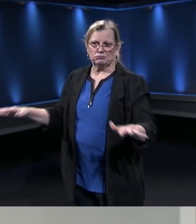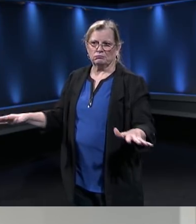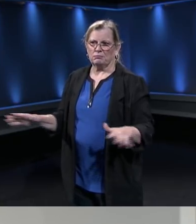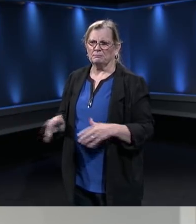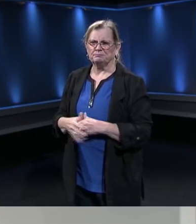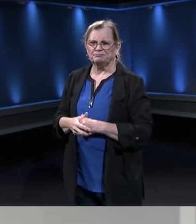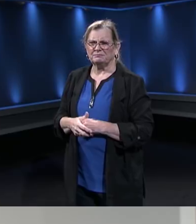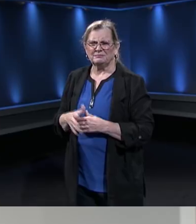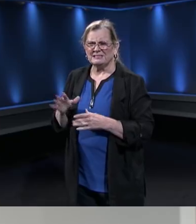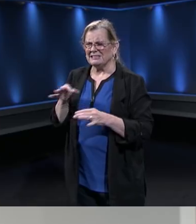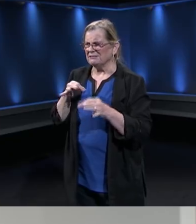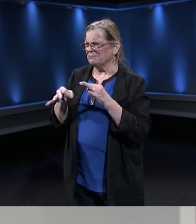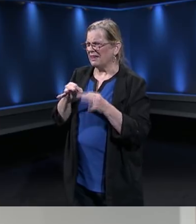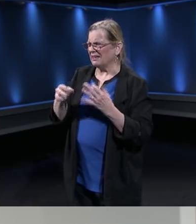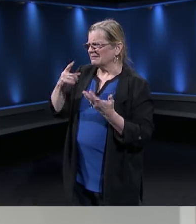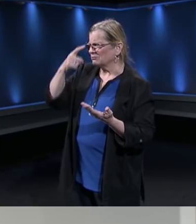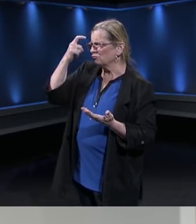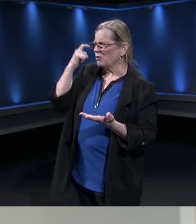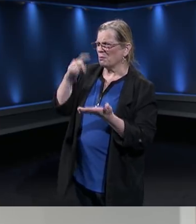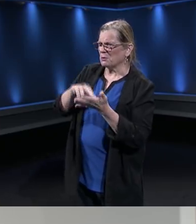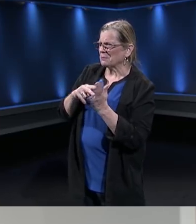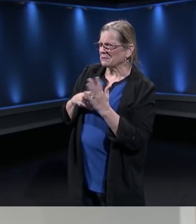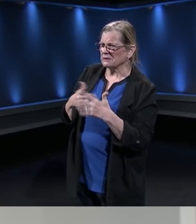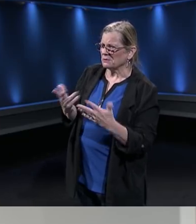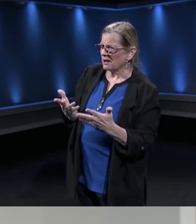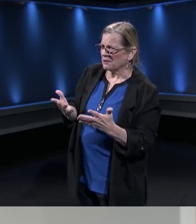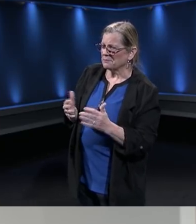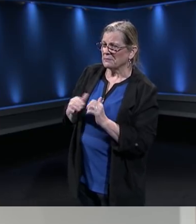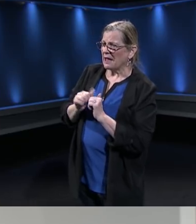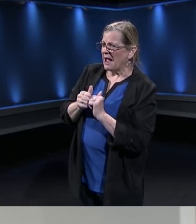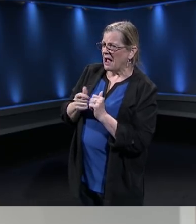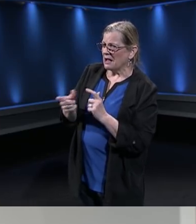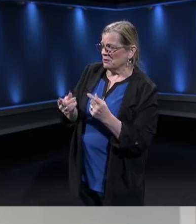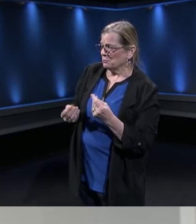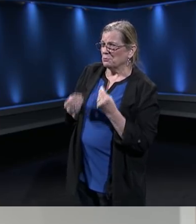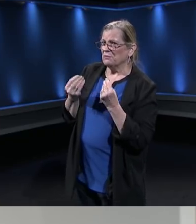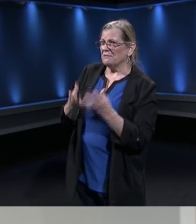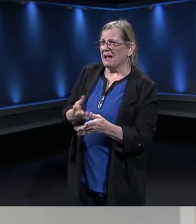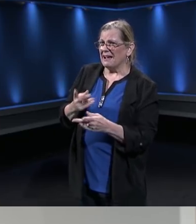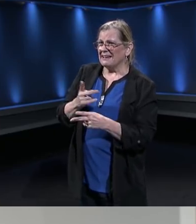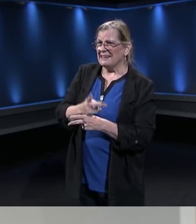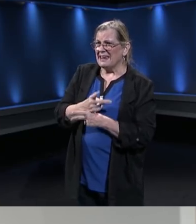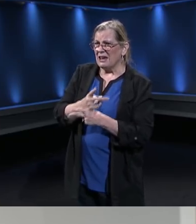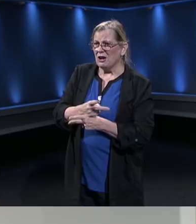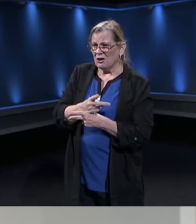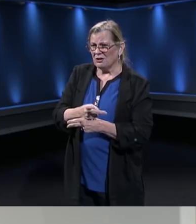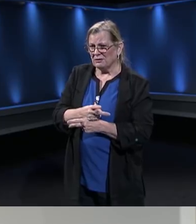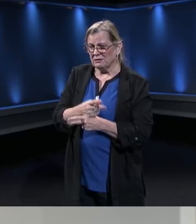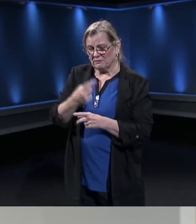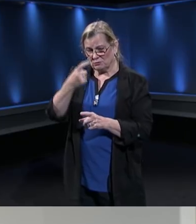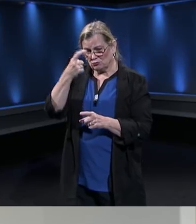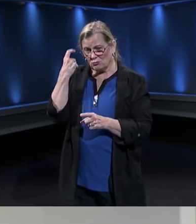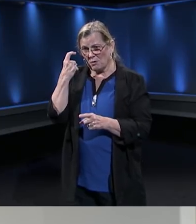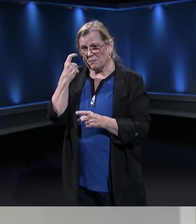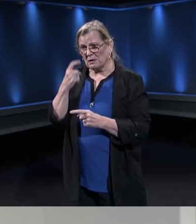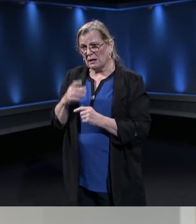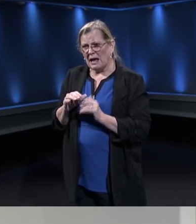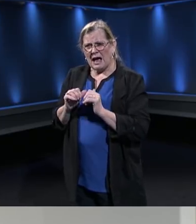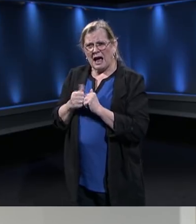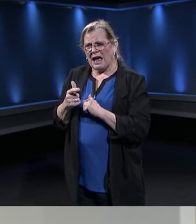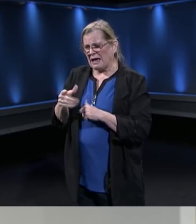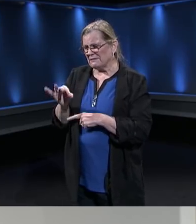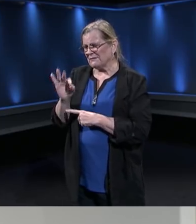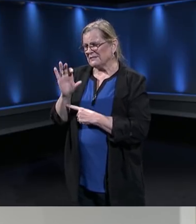and what are strategies that we can help provide trauma-informed care to our children at home, and how will FCPS be helping